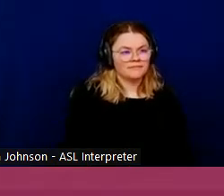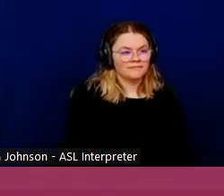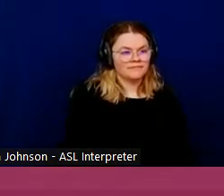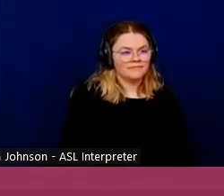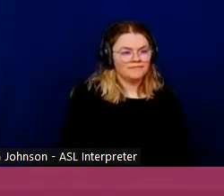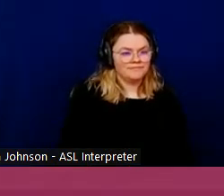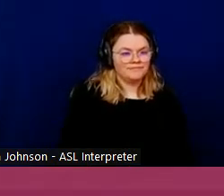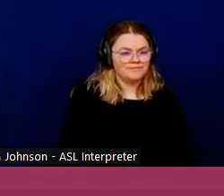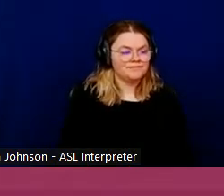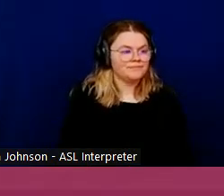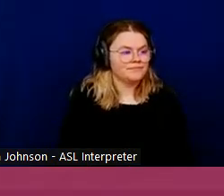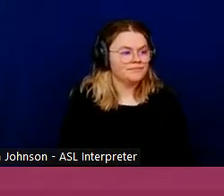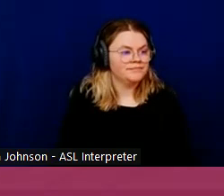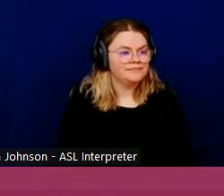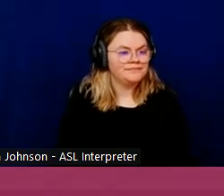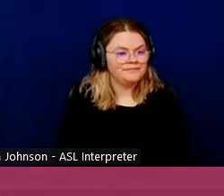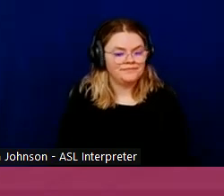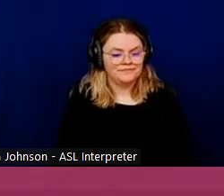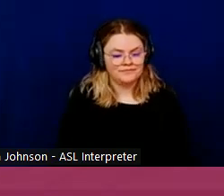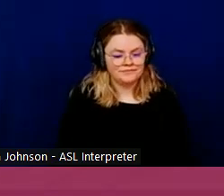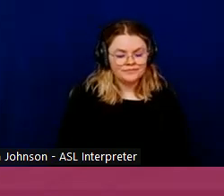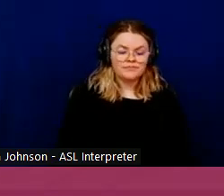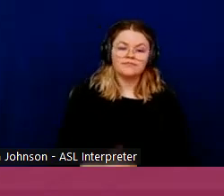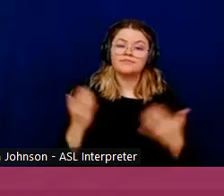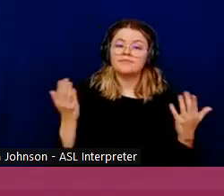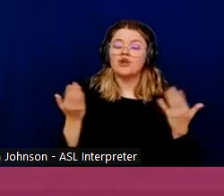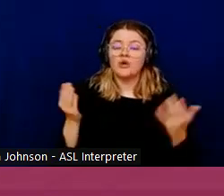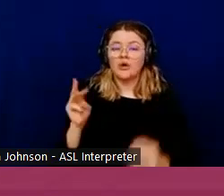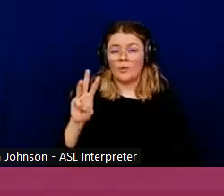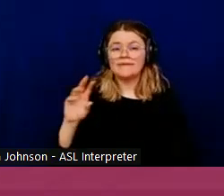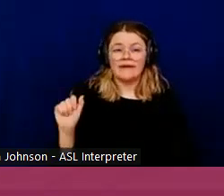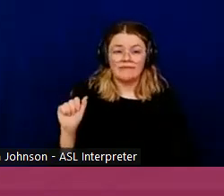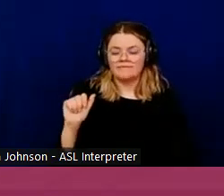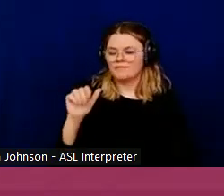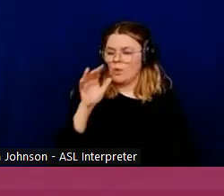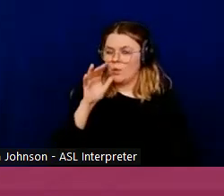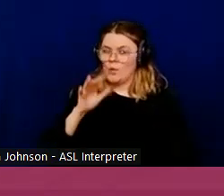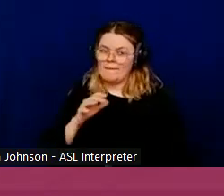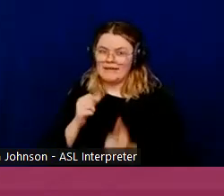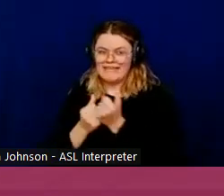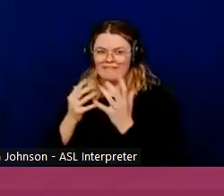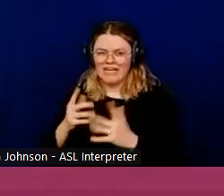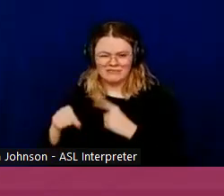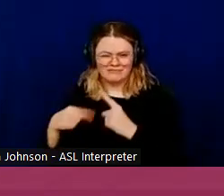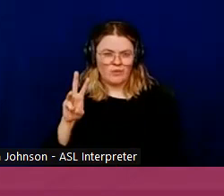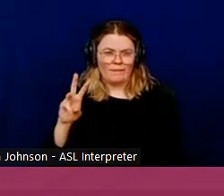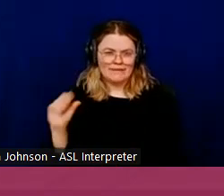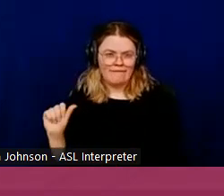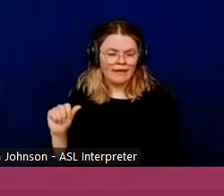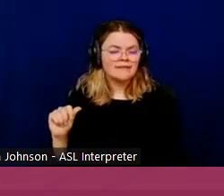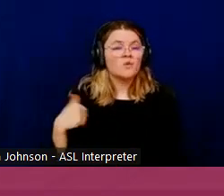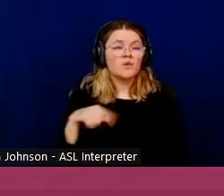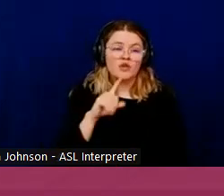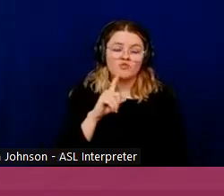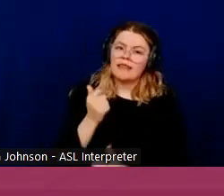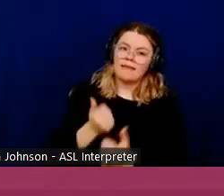And here at Women's Advocates, we emphasize the importance of holistic safety. Um, we've already